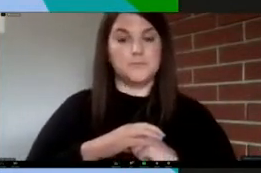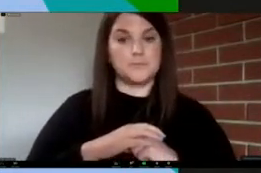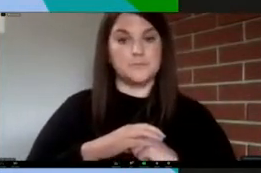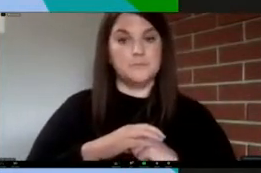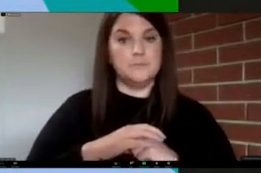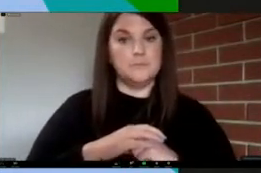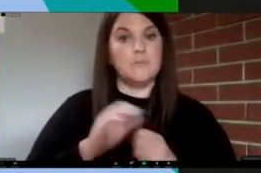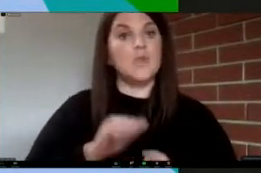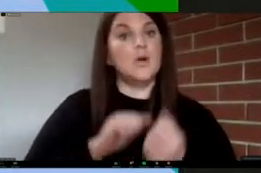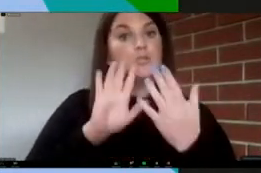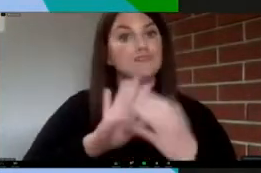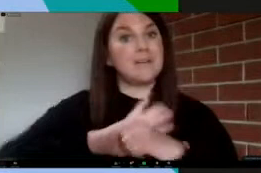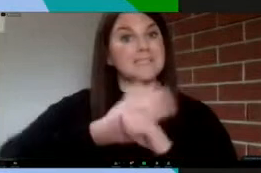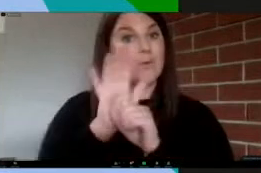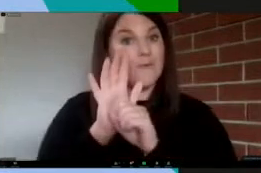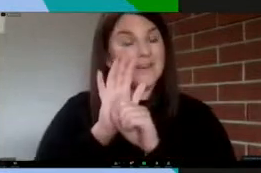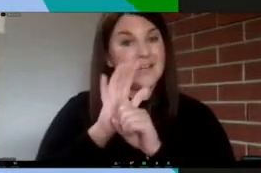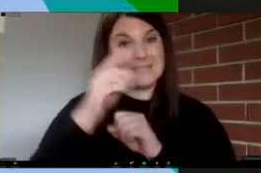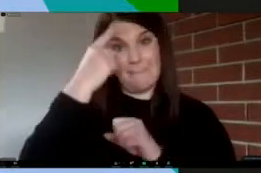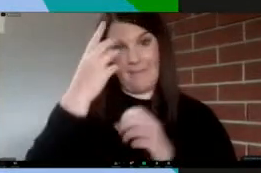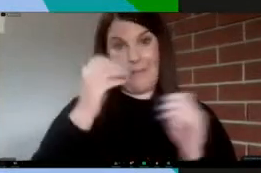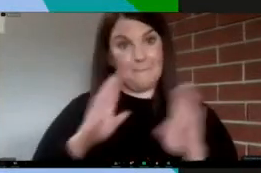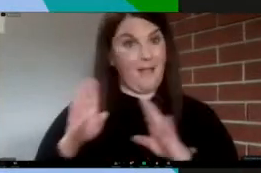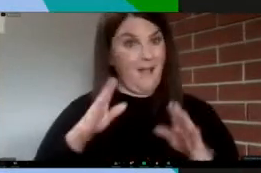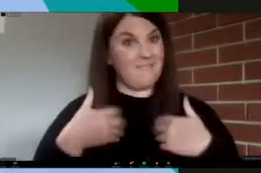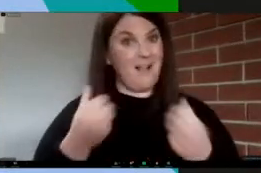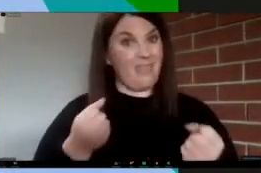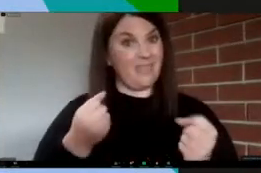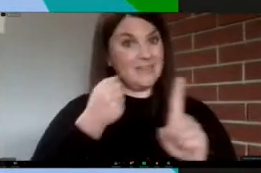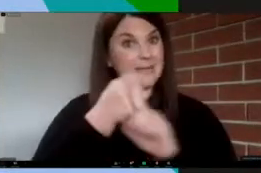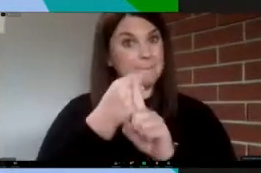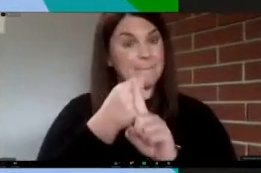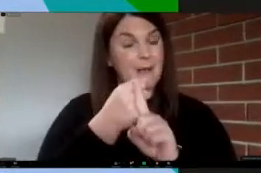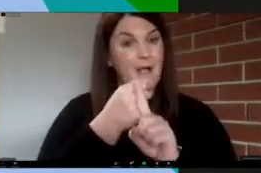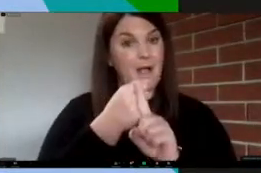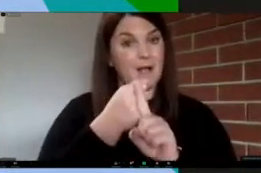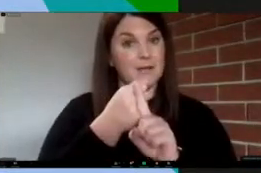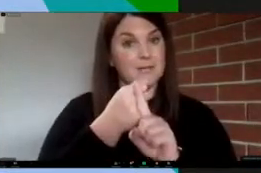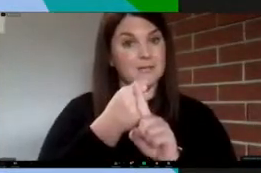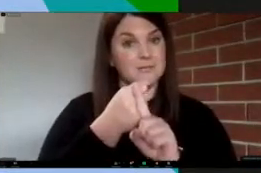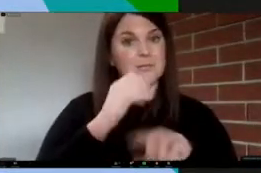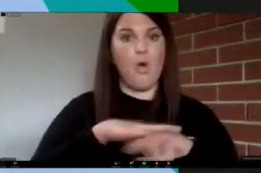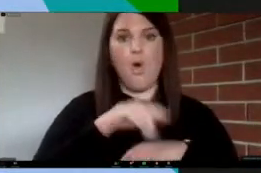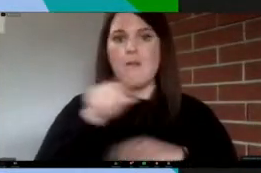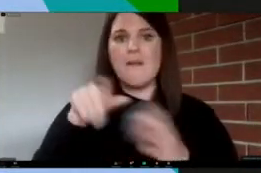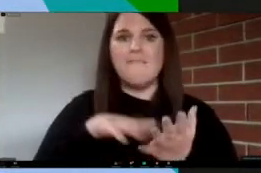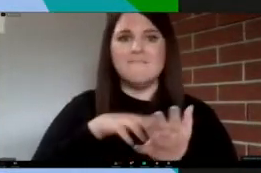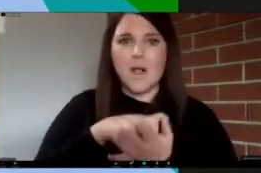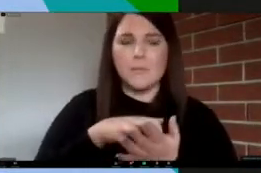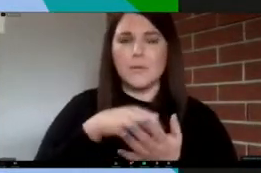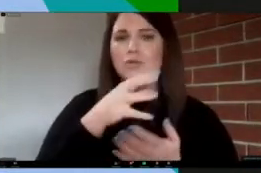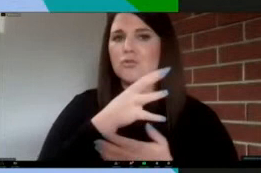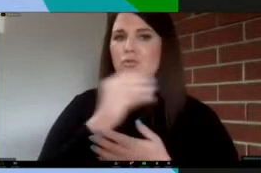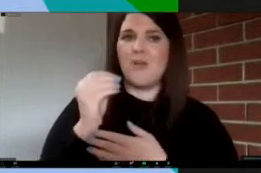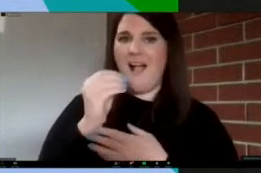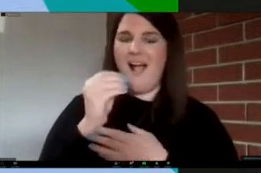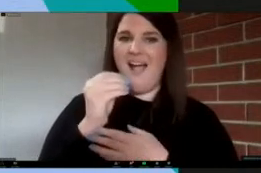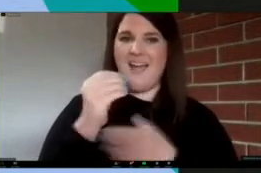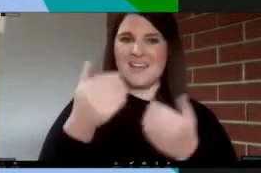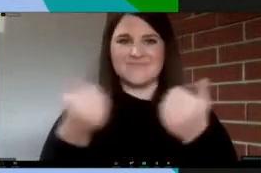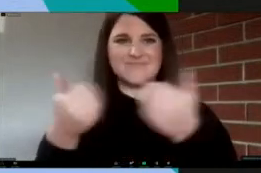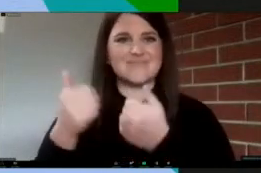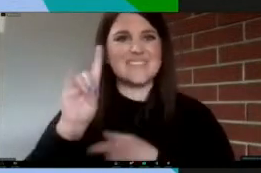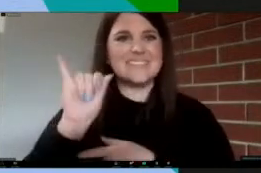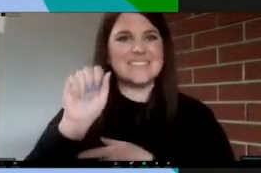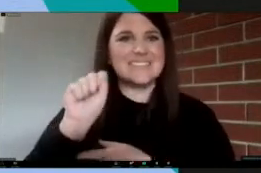Addressing the COVID-19 mental and behavioral health impacts on vulnerable and disenfranchised populations